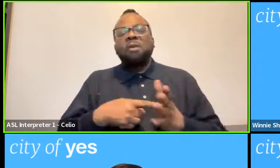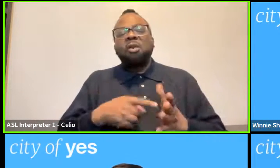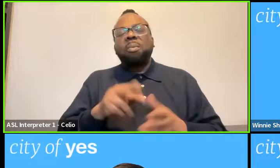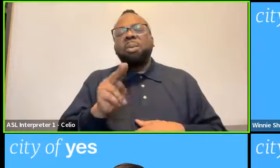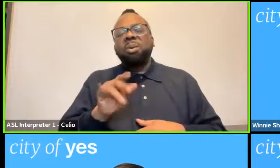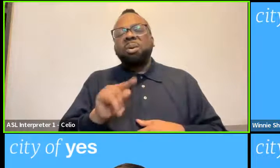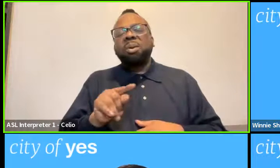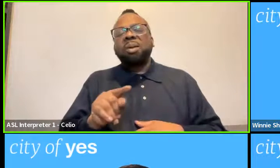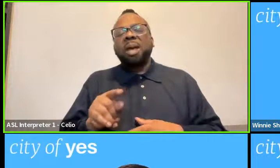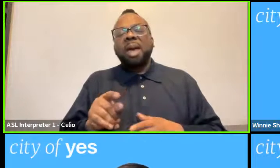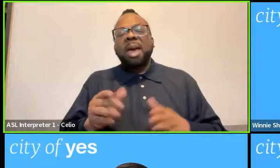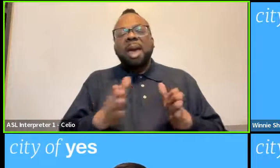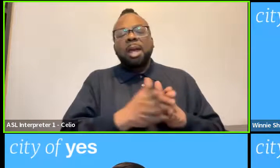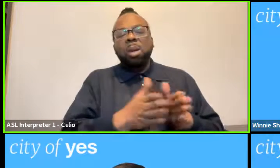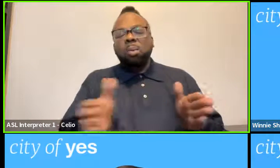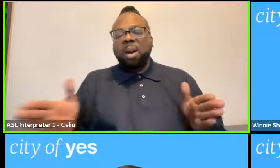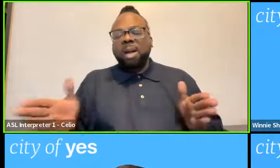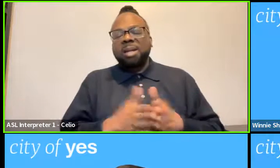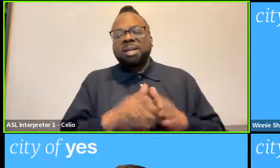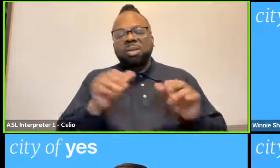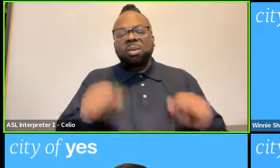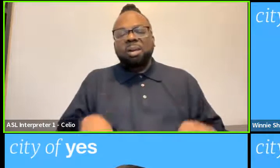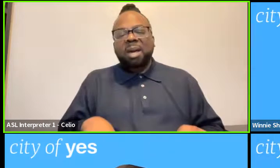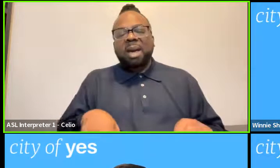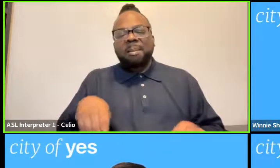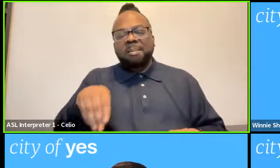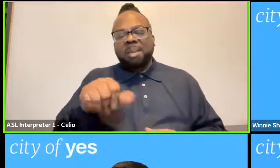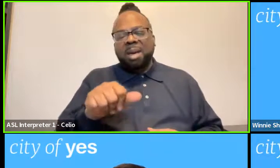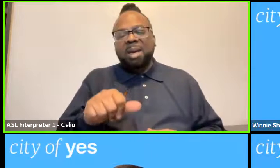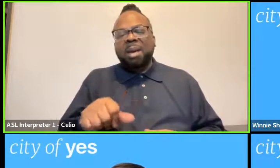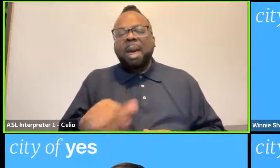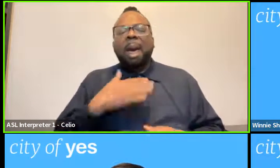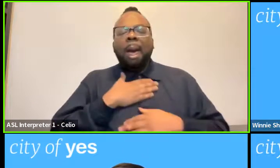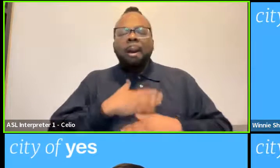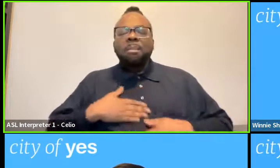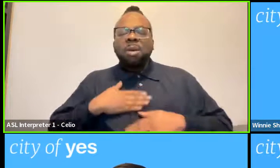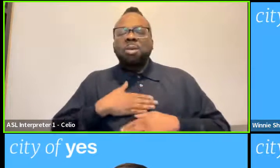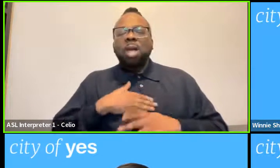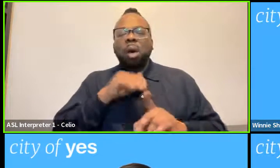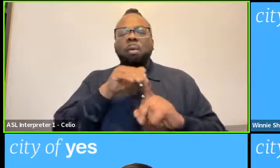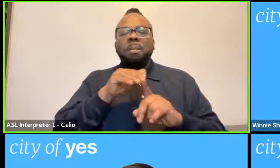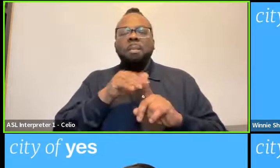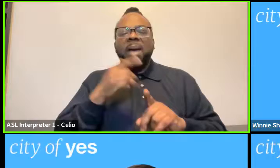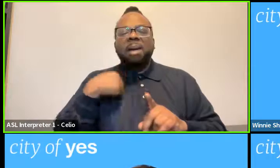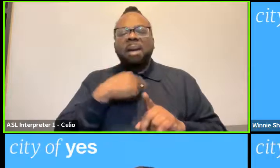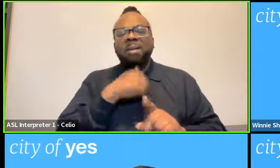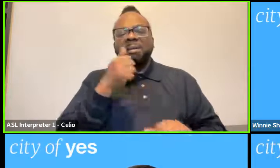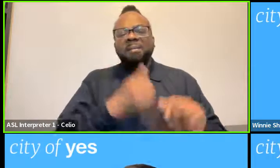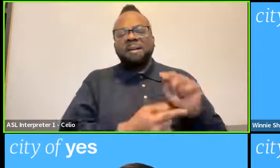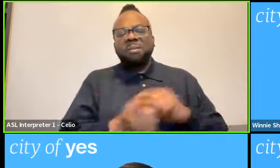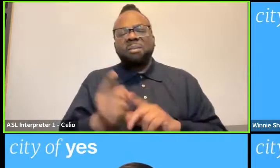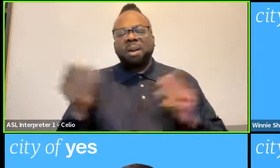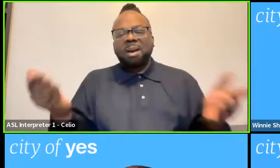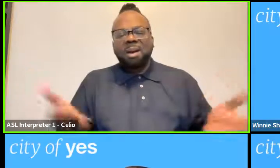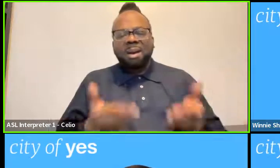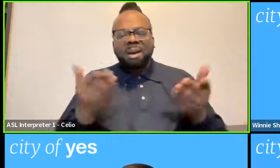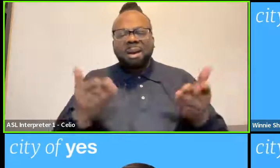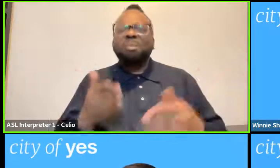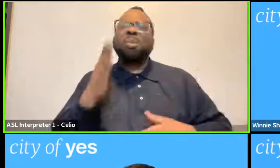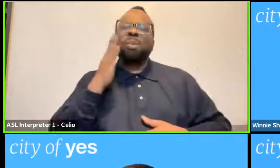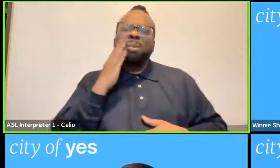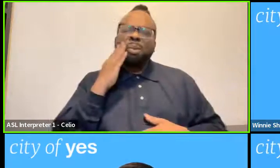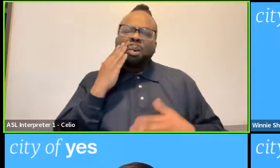incomes. I appreciate that you are reminding us and everybody on this call that,